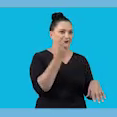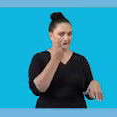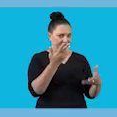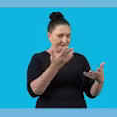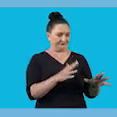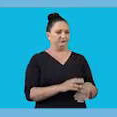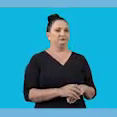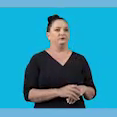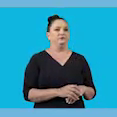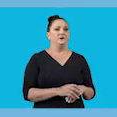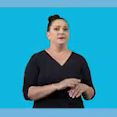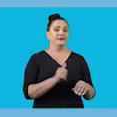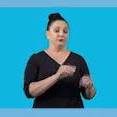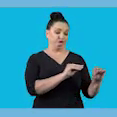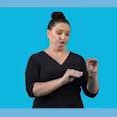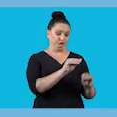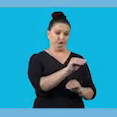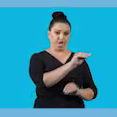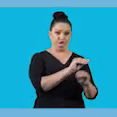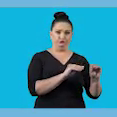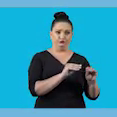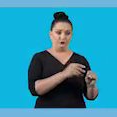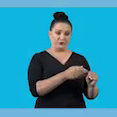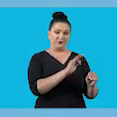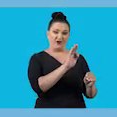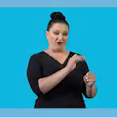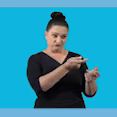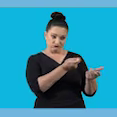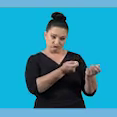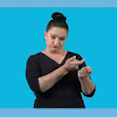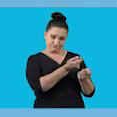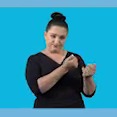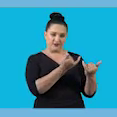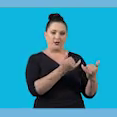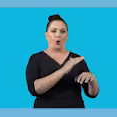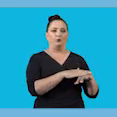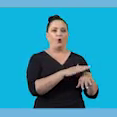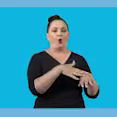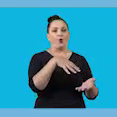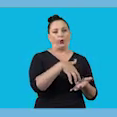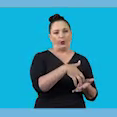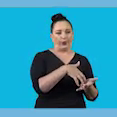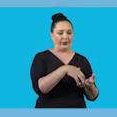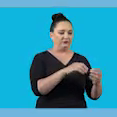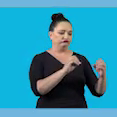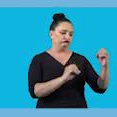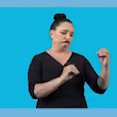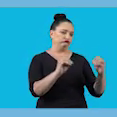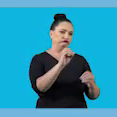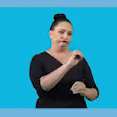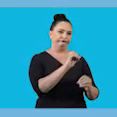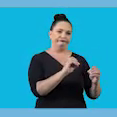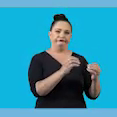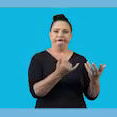seen that. And then the movement overcomes the attractive forces that is between the particles, and the arrangement of the particles